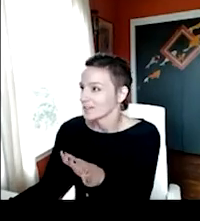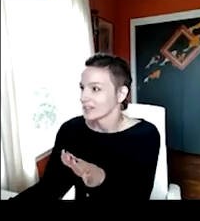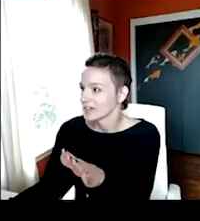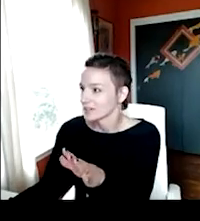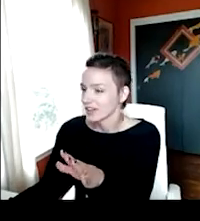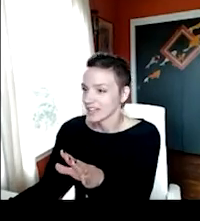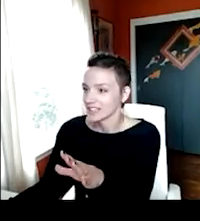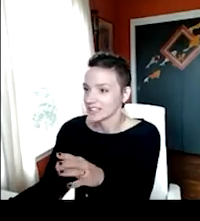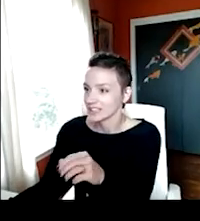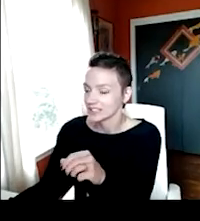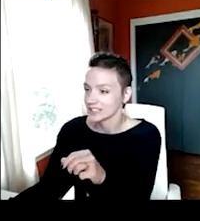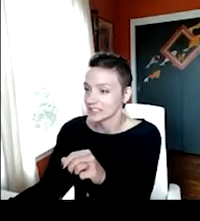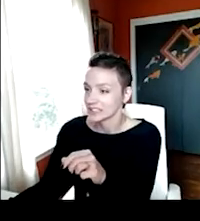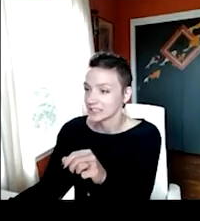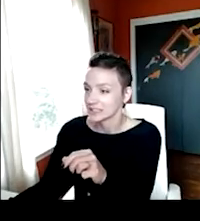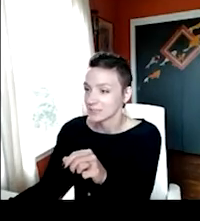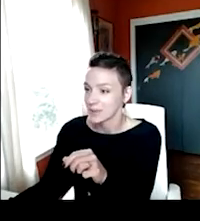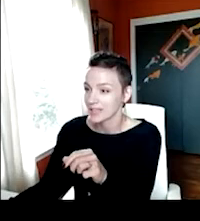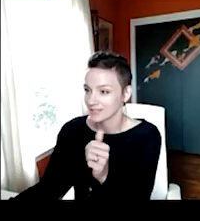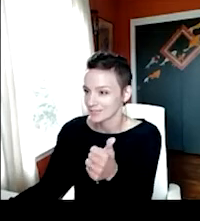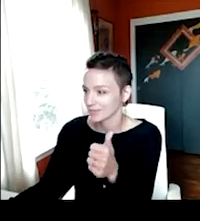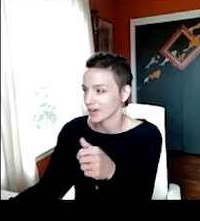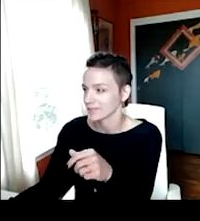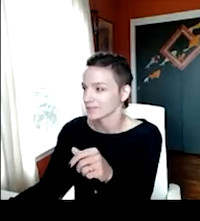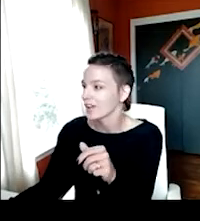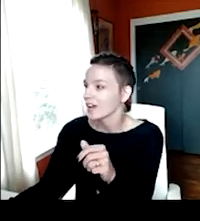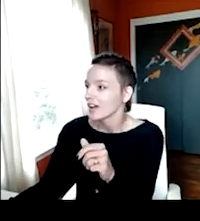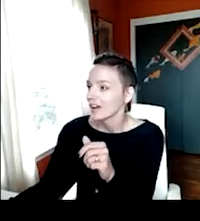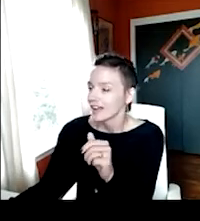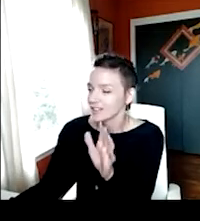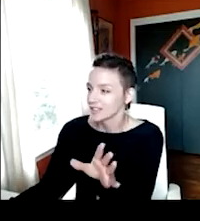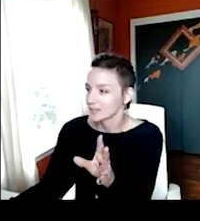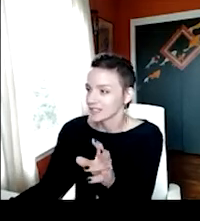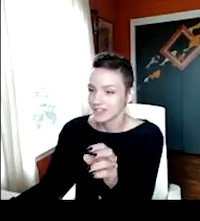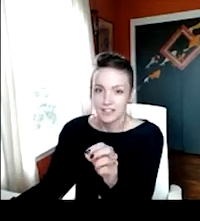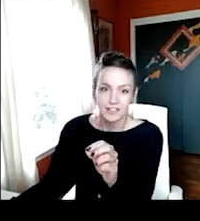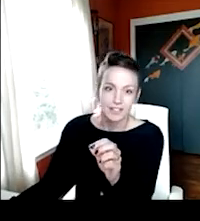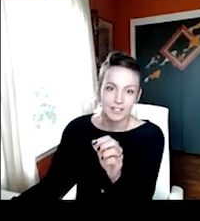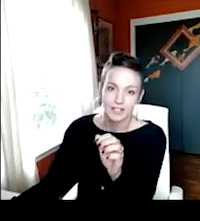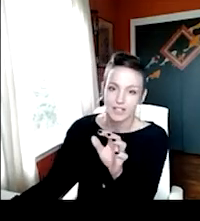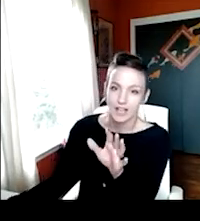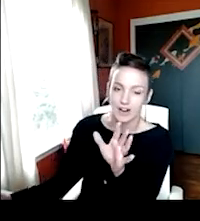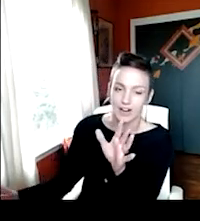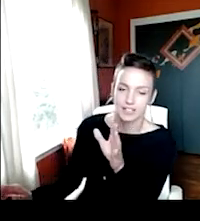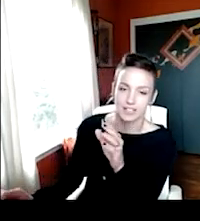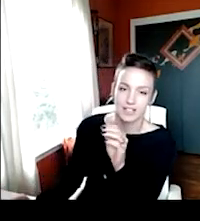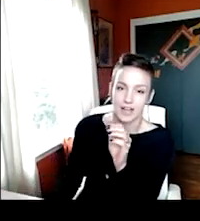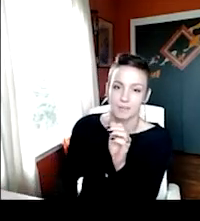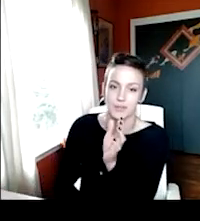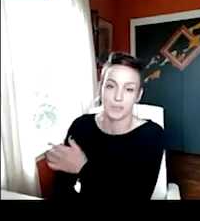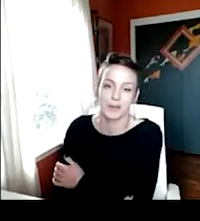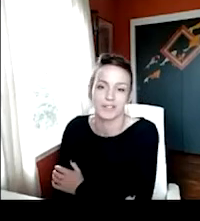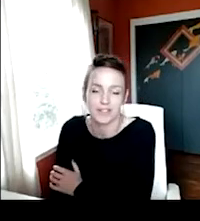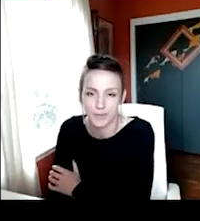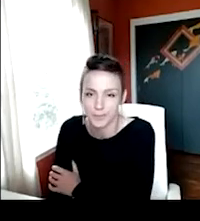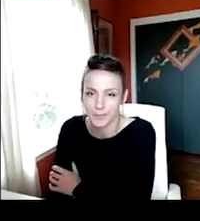can everybody hear me okay? Yes. Yes, we can. Great. And you can see my screen? All right. Yes,